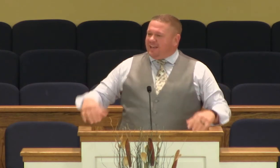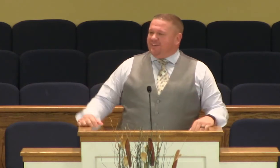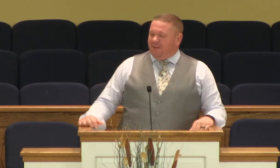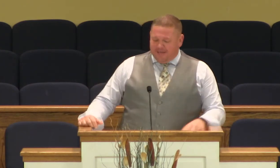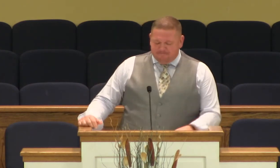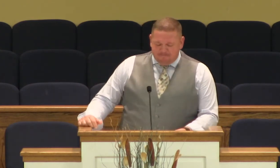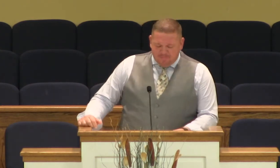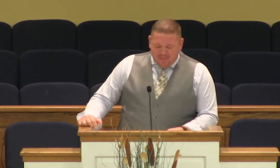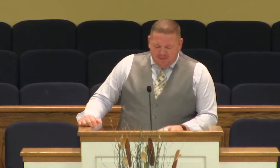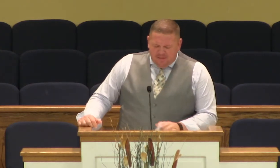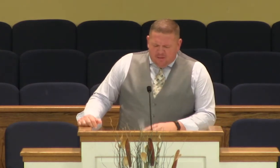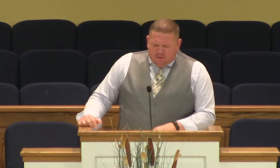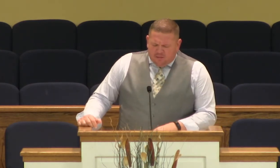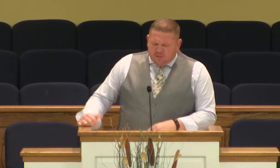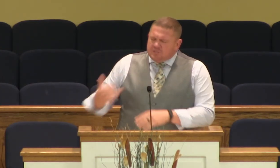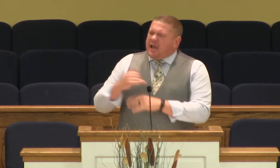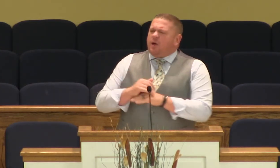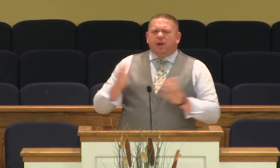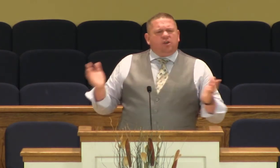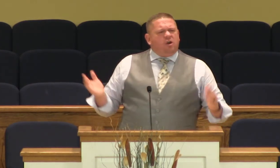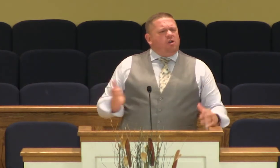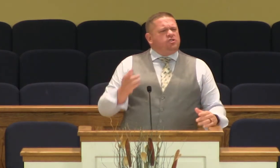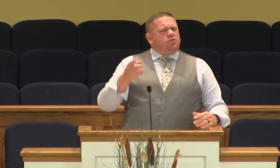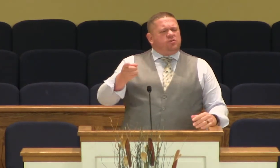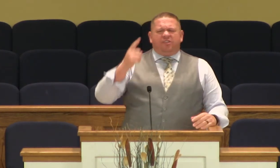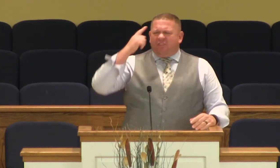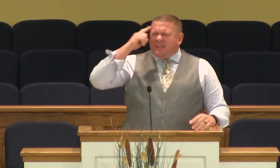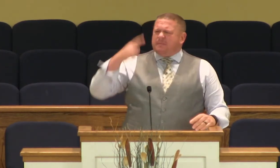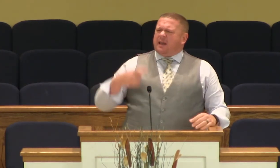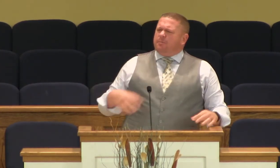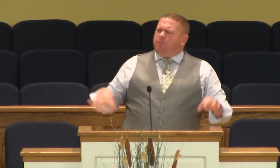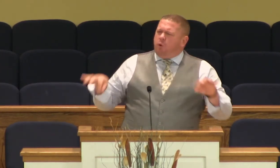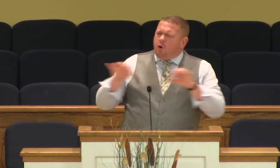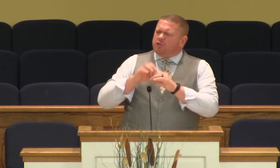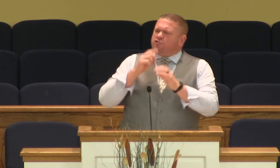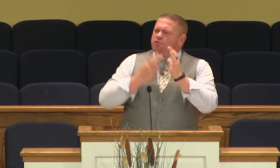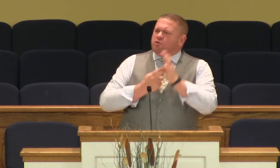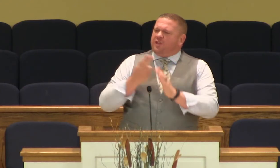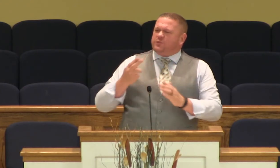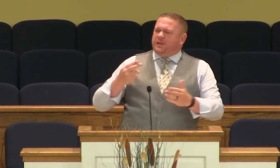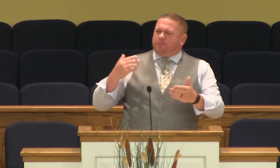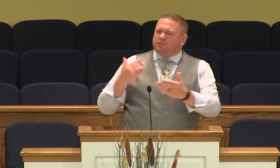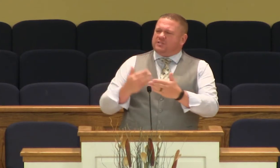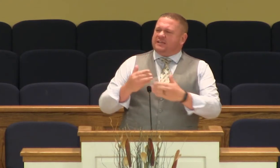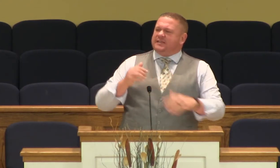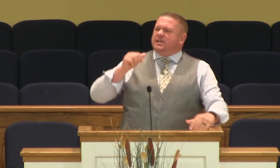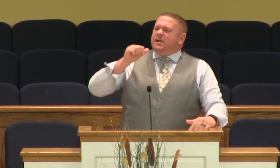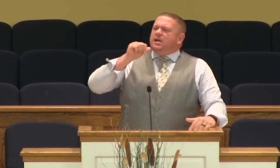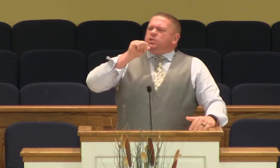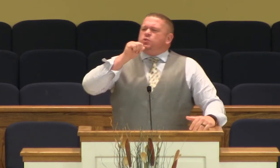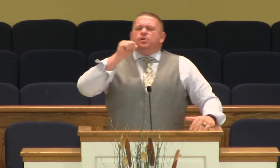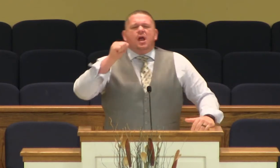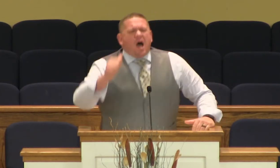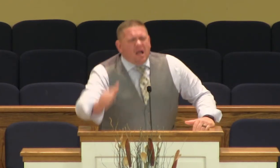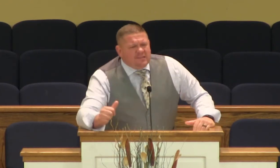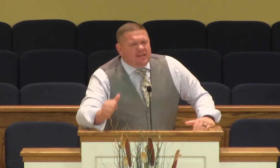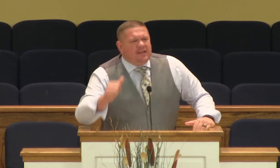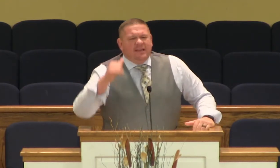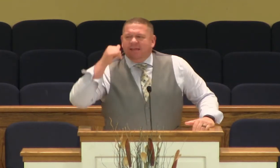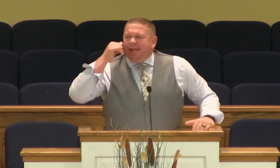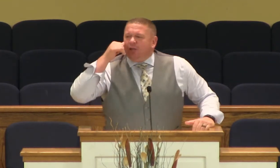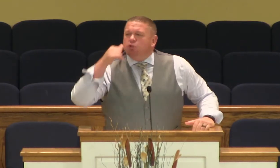it's raining, right? And so tonight I want to encourage you to think about an important truth as we approach this. I say, to